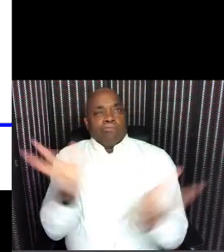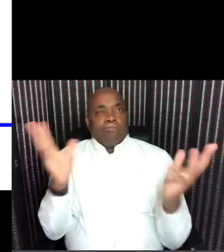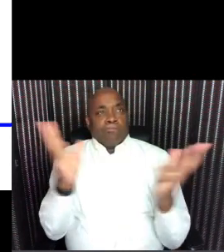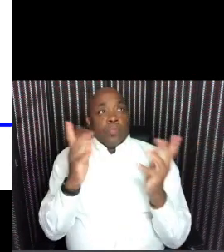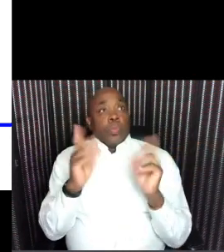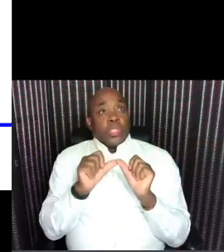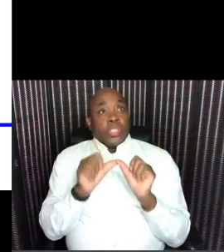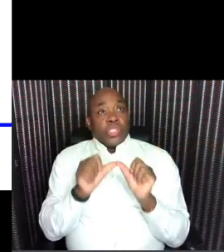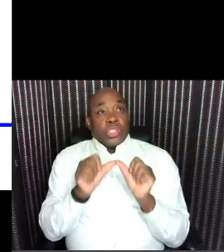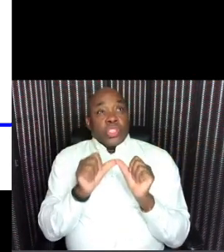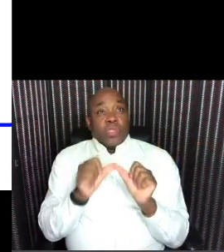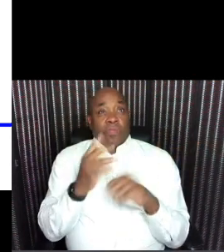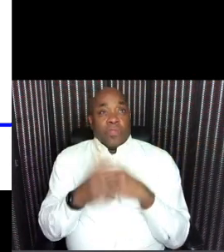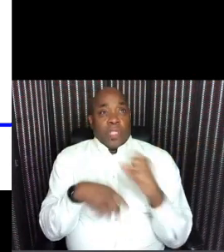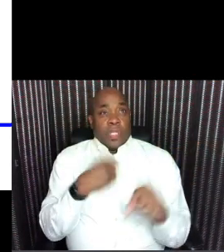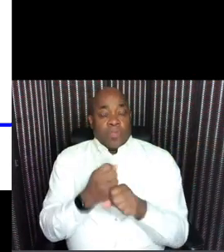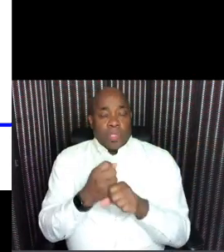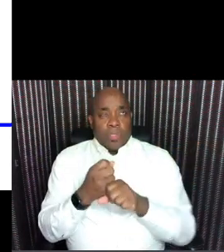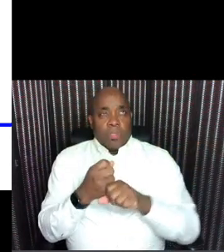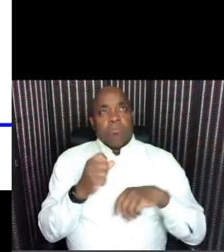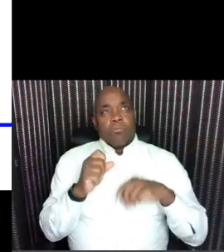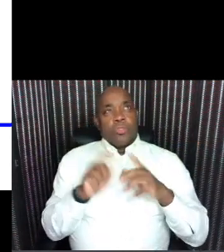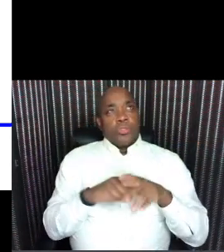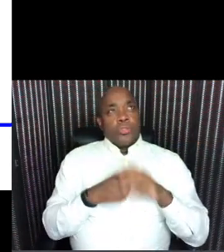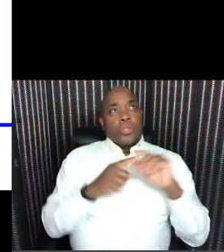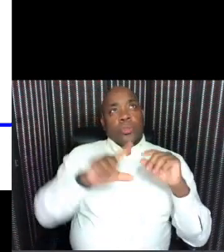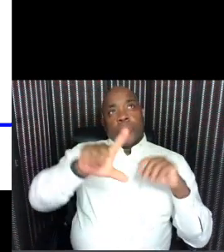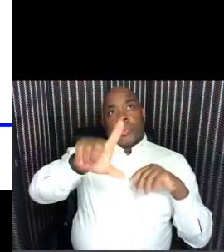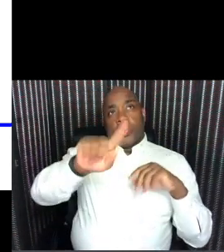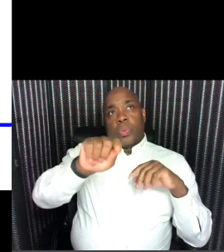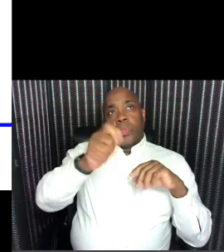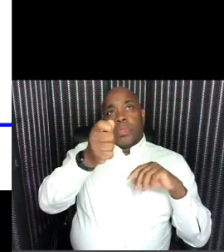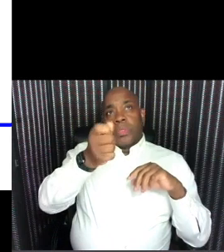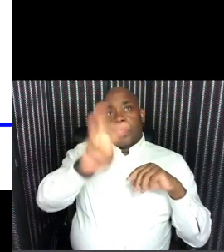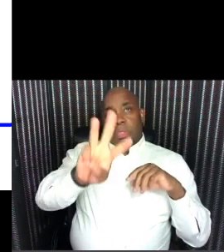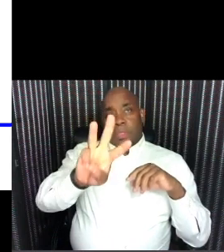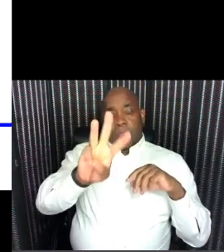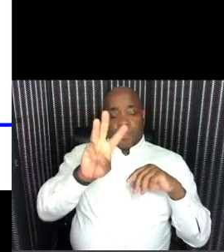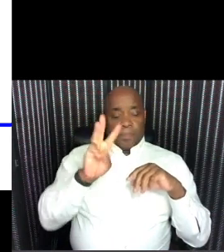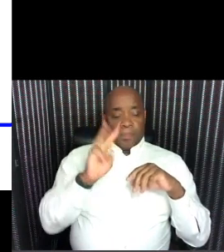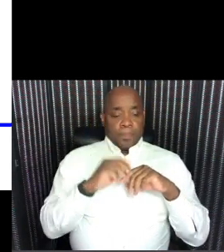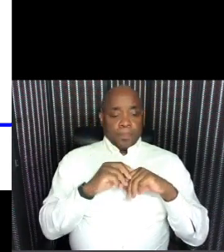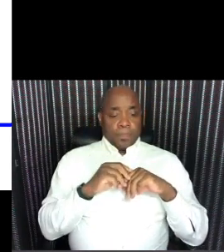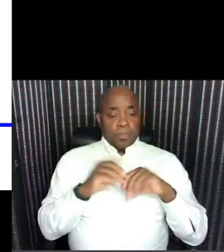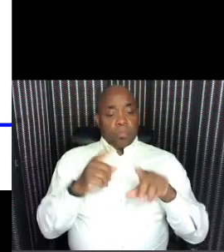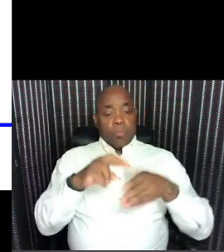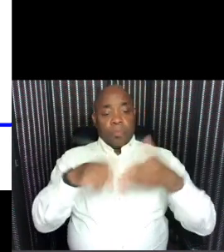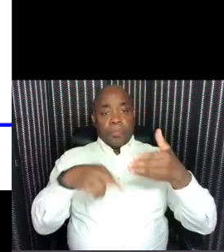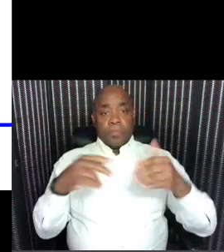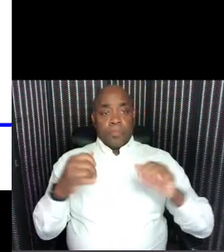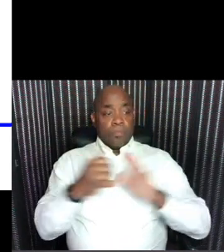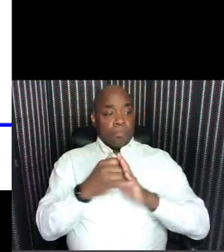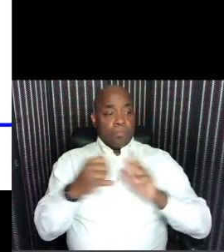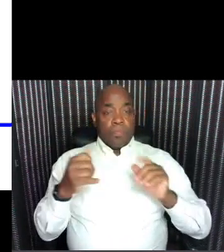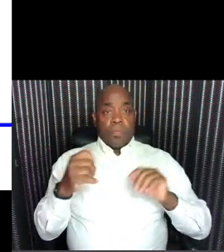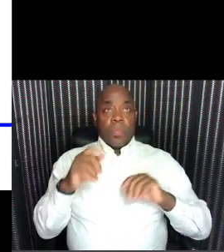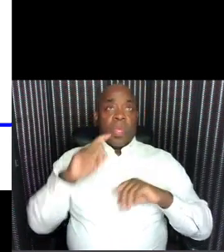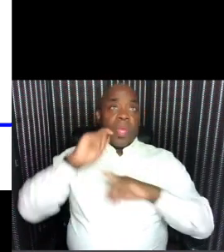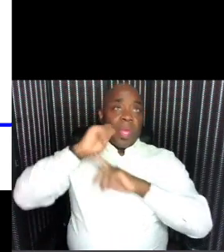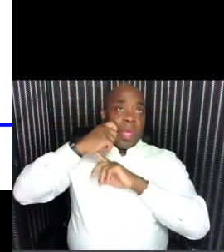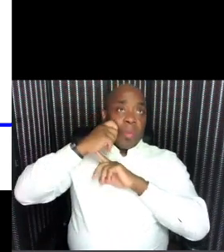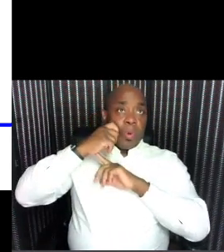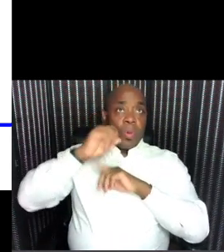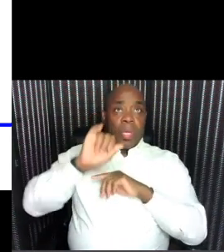about 2016. And as a result, you can go on to Apple iTunes or go on to SoundCloud and